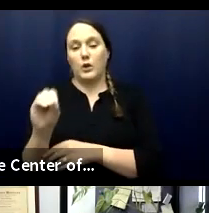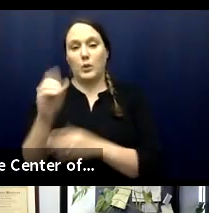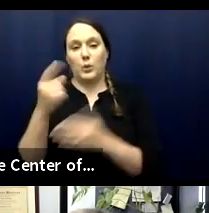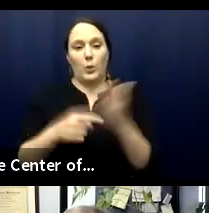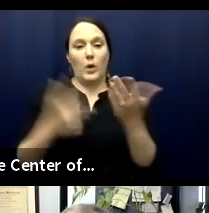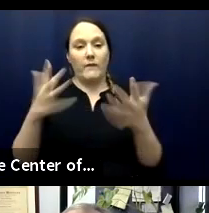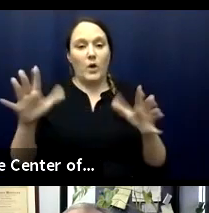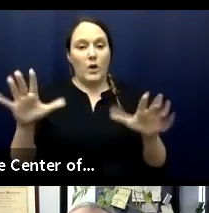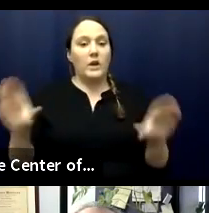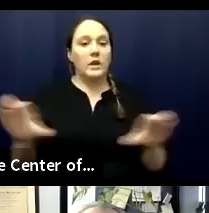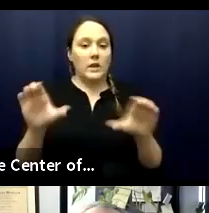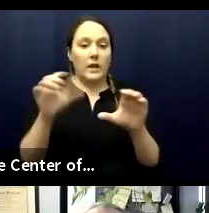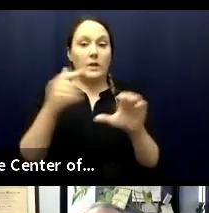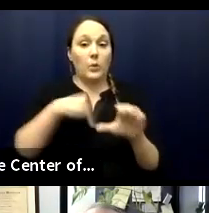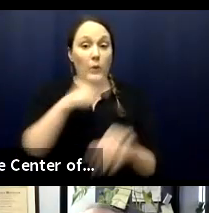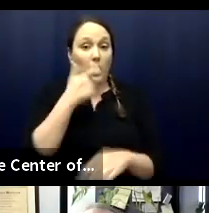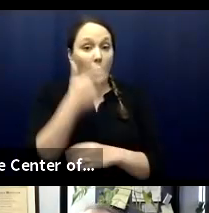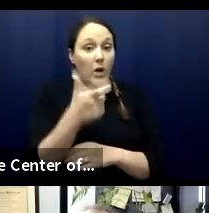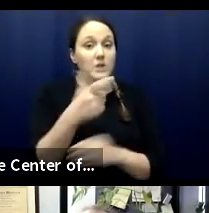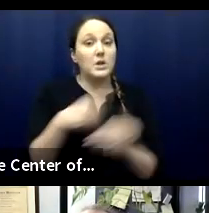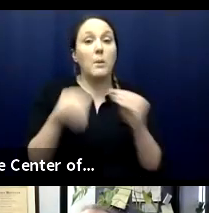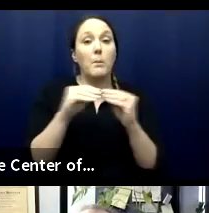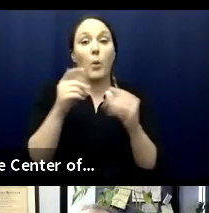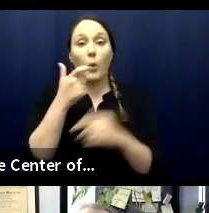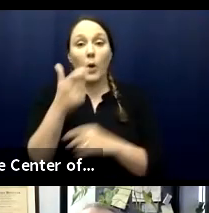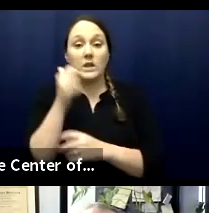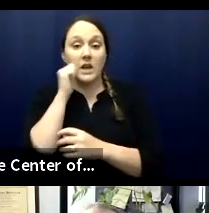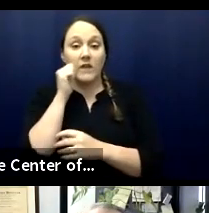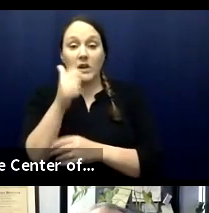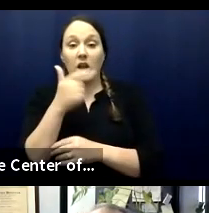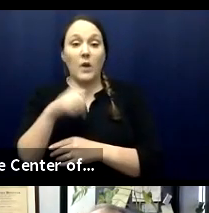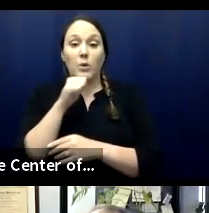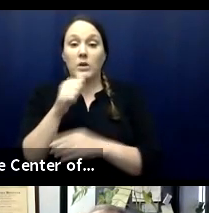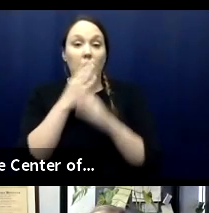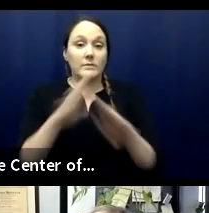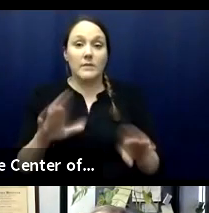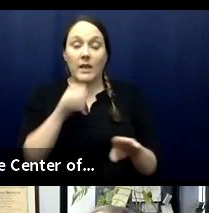and there are more of us watching every day. We will not be silent, and we're not obeying.